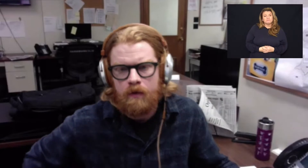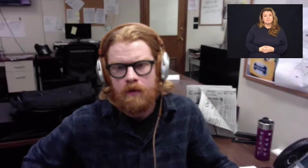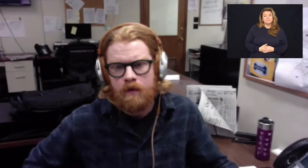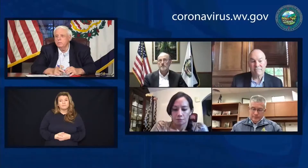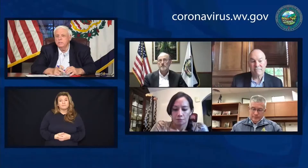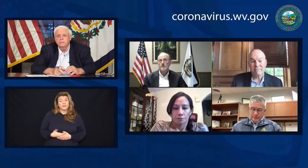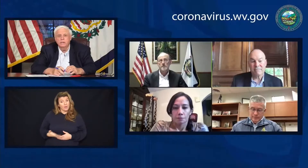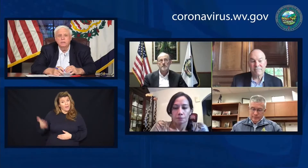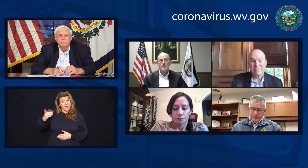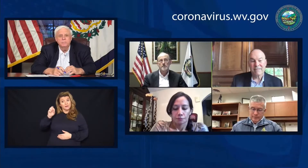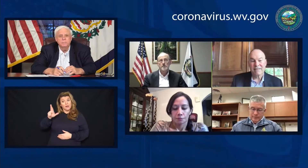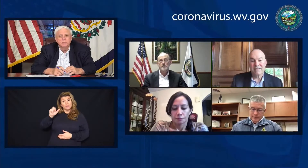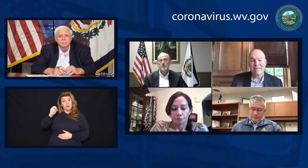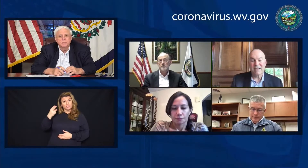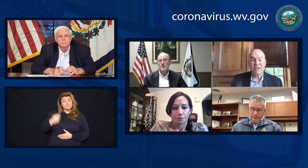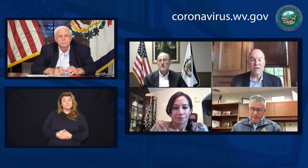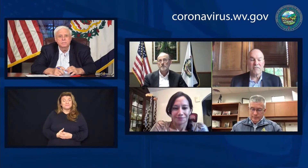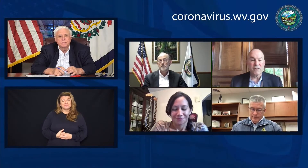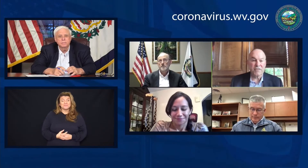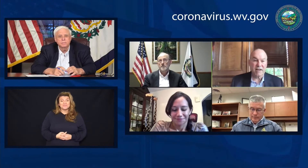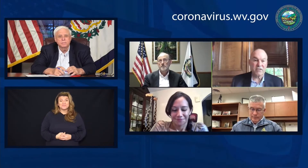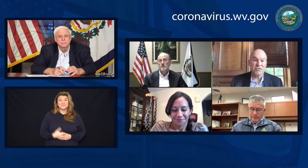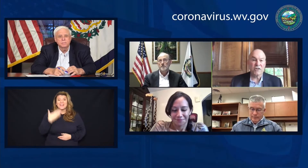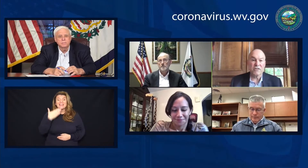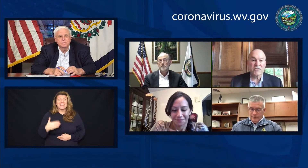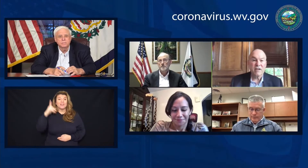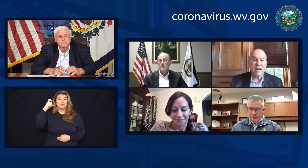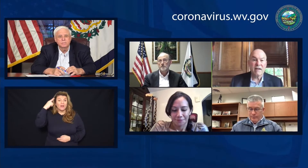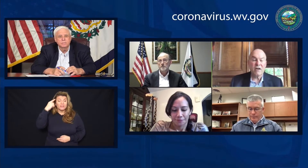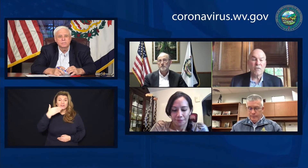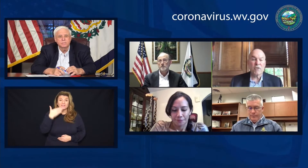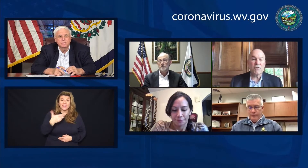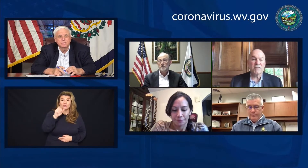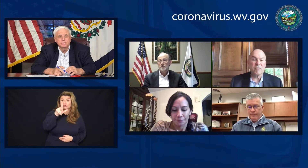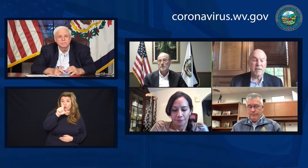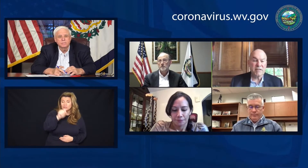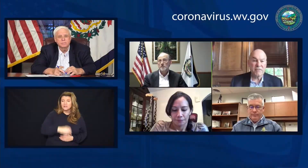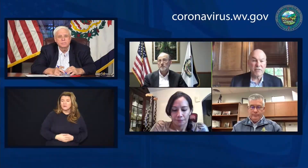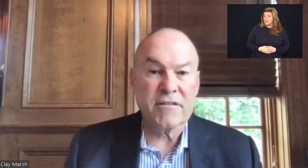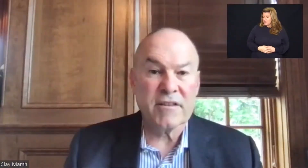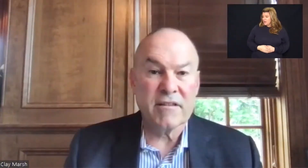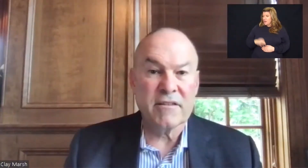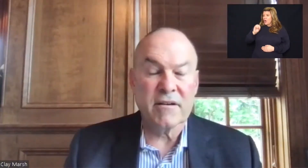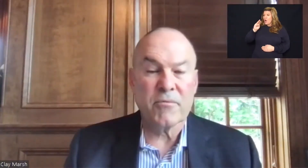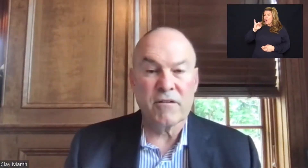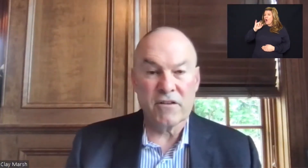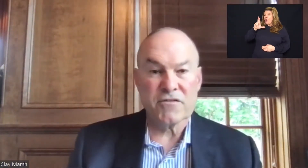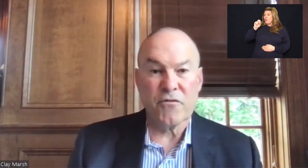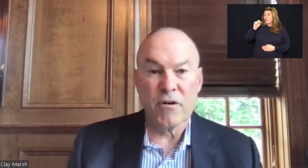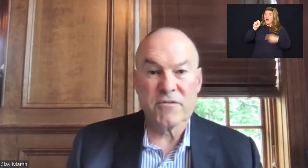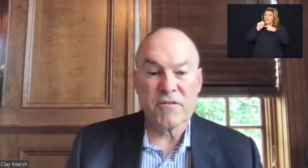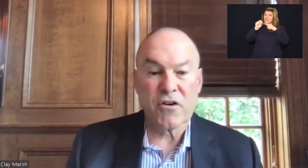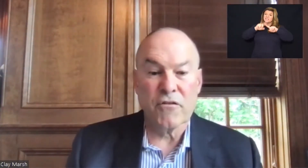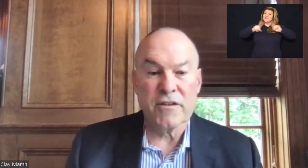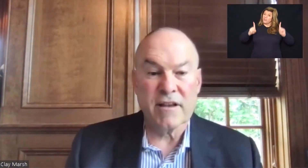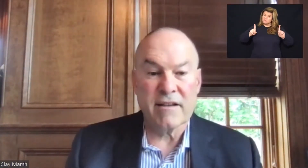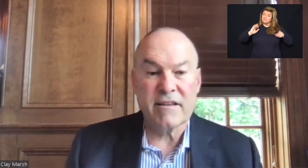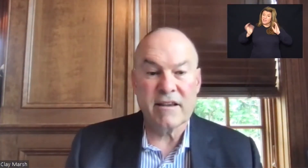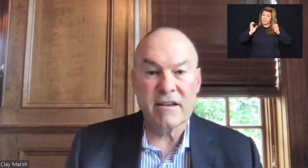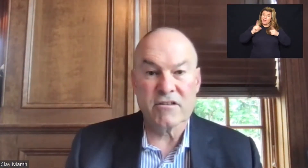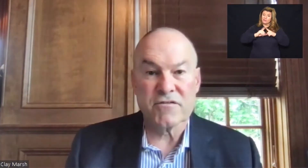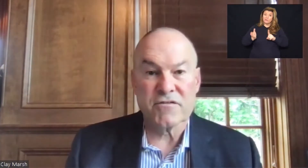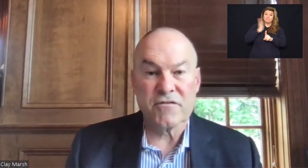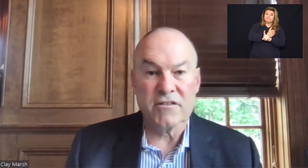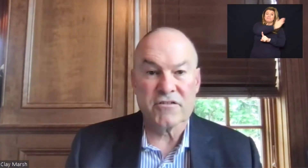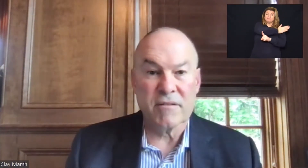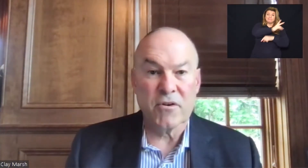Dr. Marsh, please go. Thank you, Governor, and thank you, Charles. Omicron's a bit different than the previous forms of